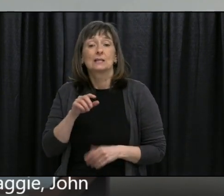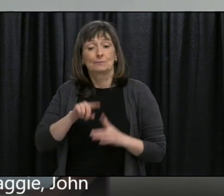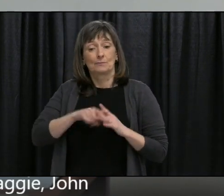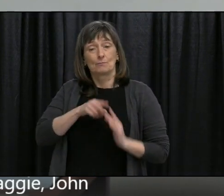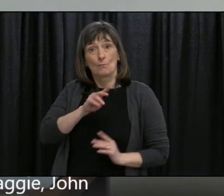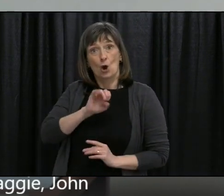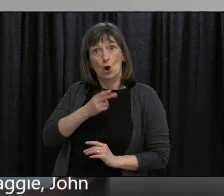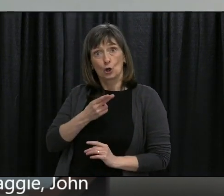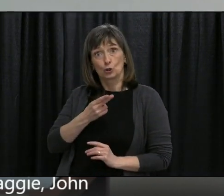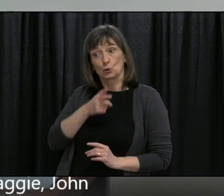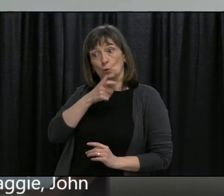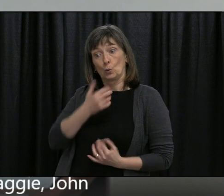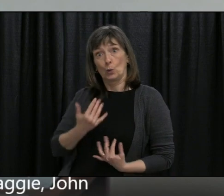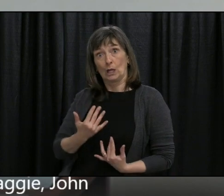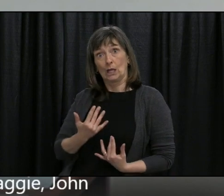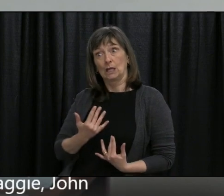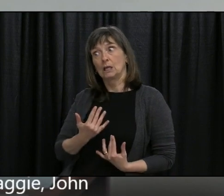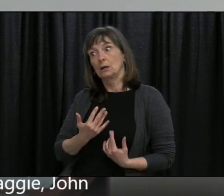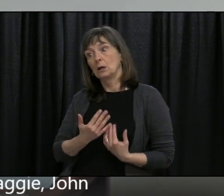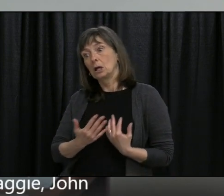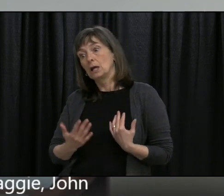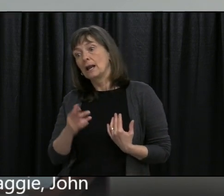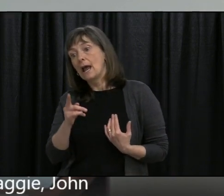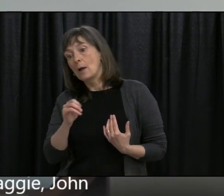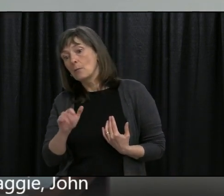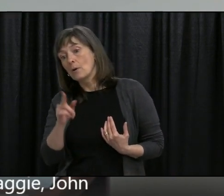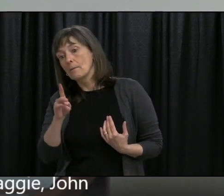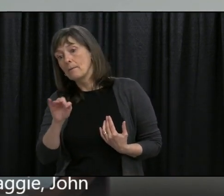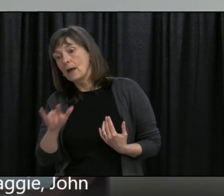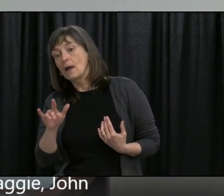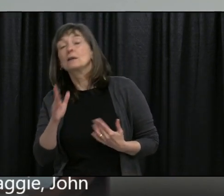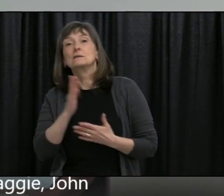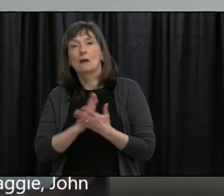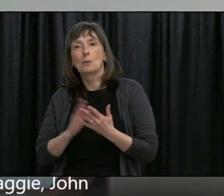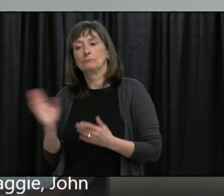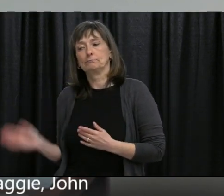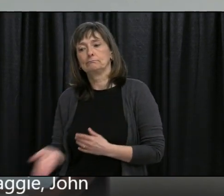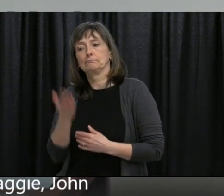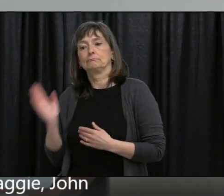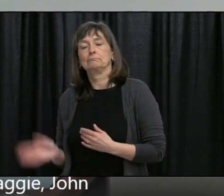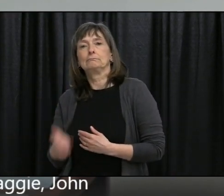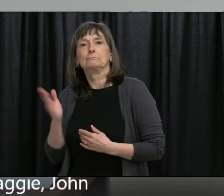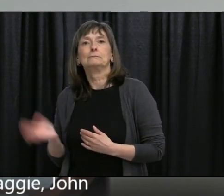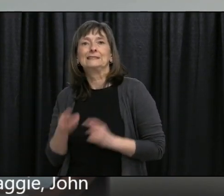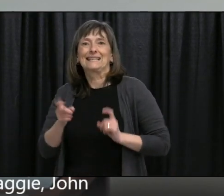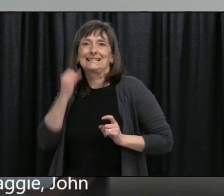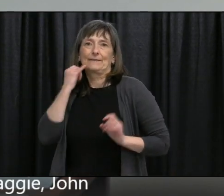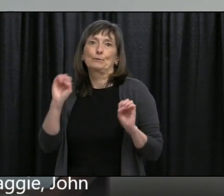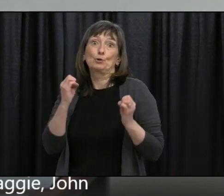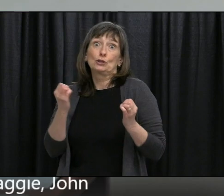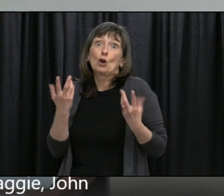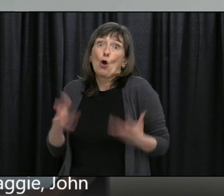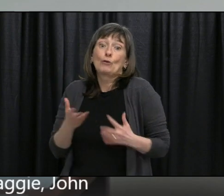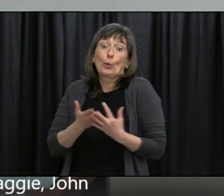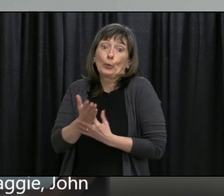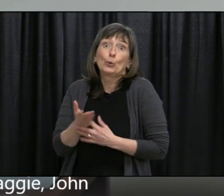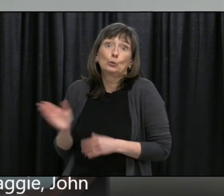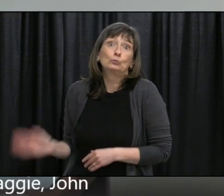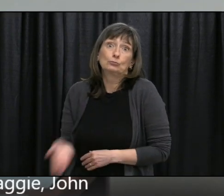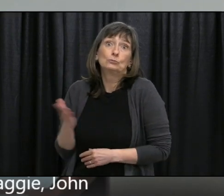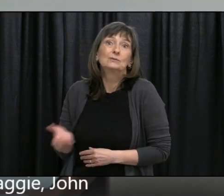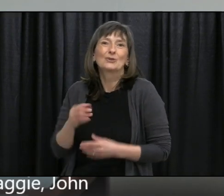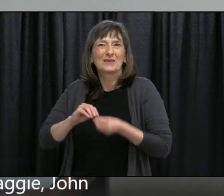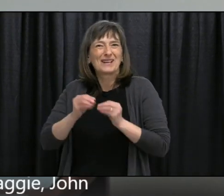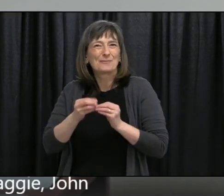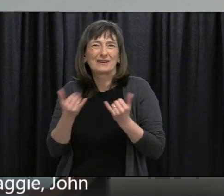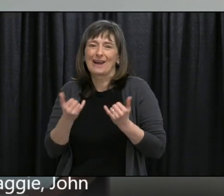were actually brought in sometime over the course of April or May and had their test and or procedure done. So it's very much a live, dynamic